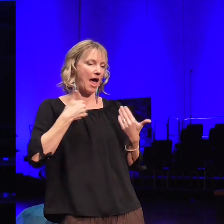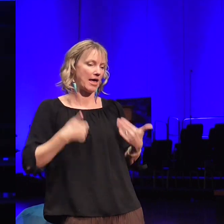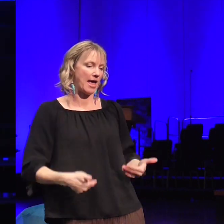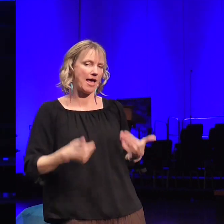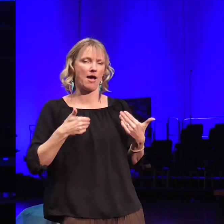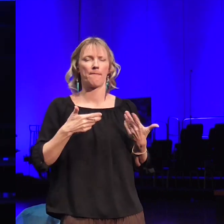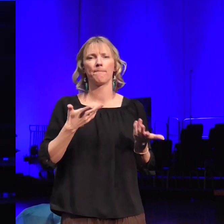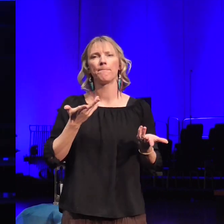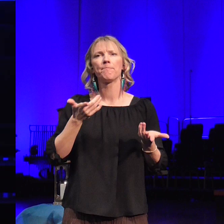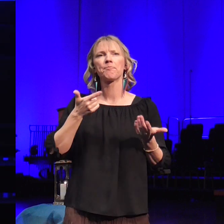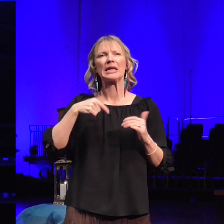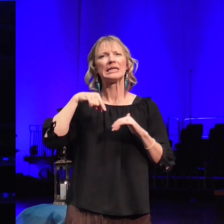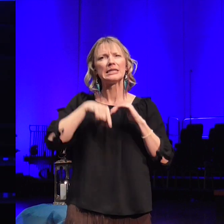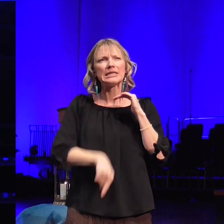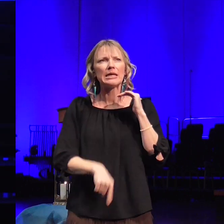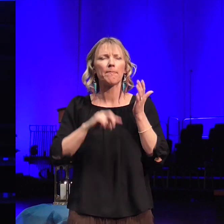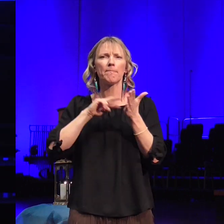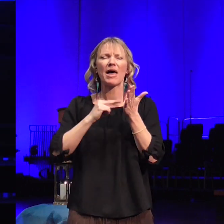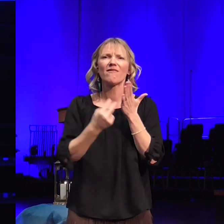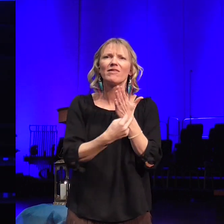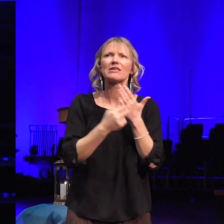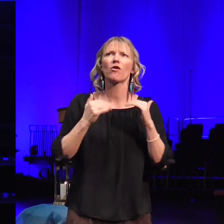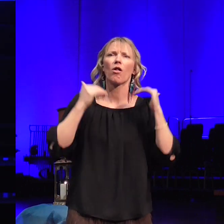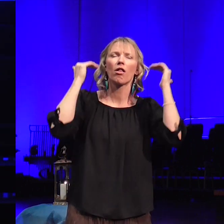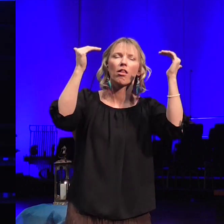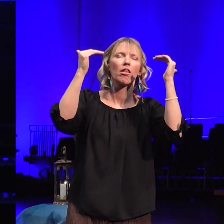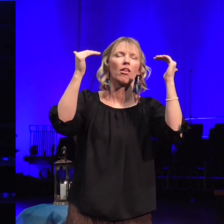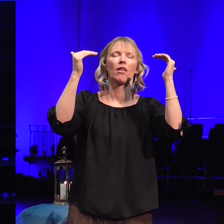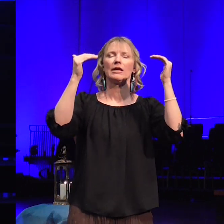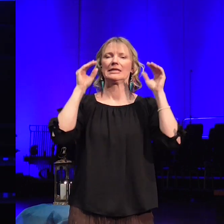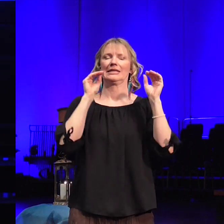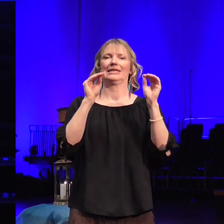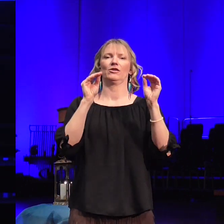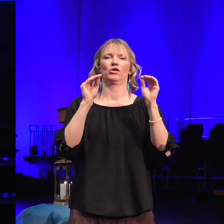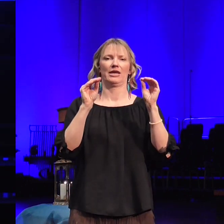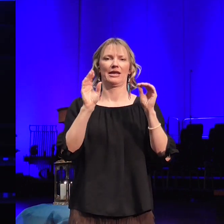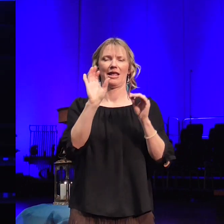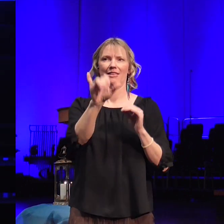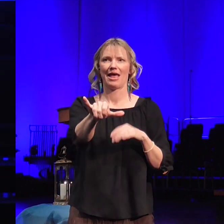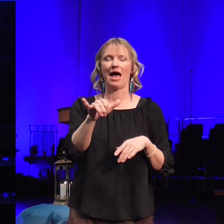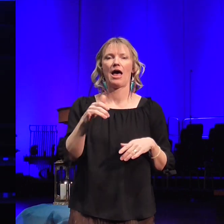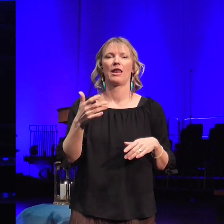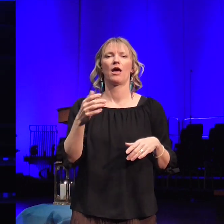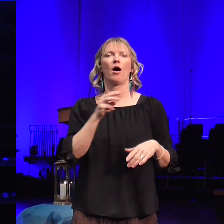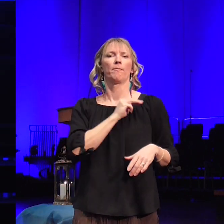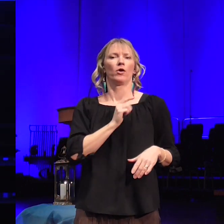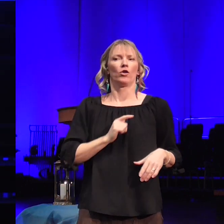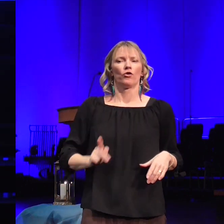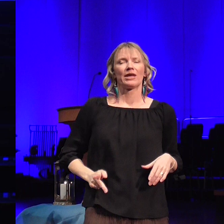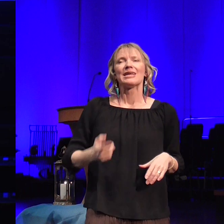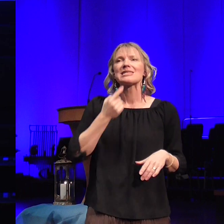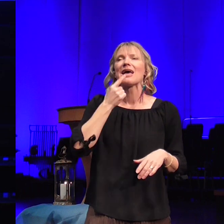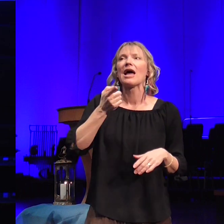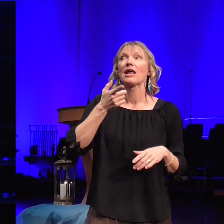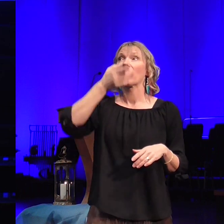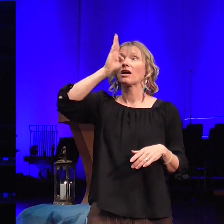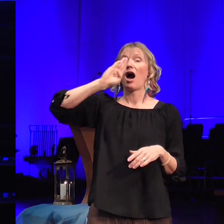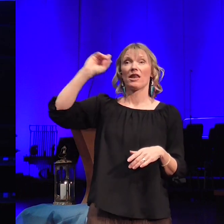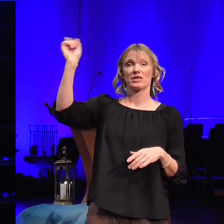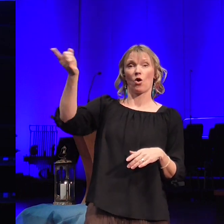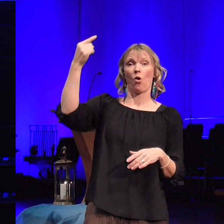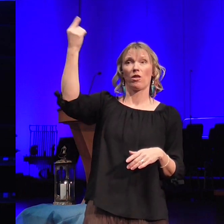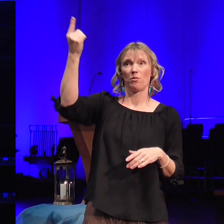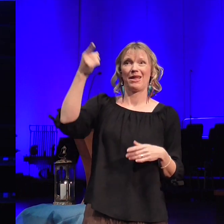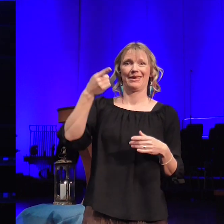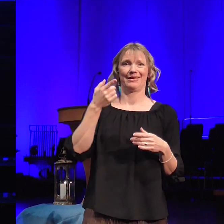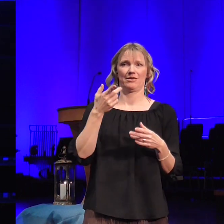this deep metaphysical teaching in that. And King would go on to say that God is the only being that gets to